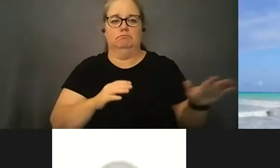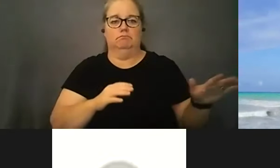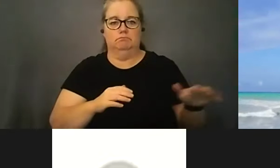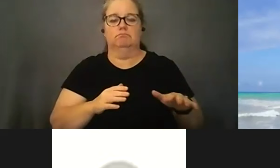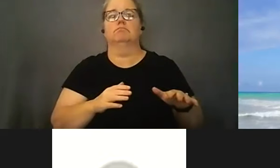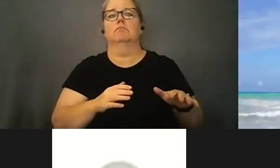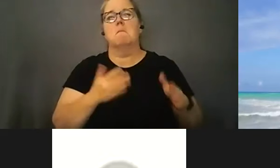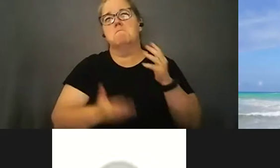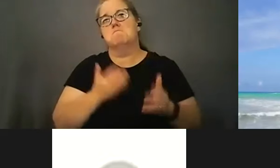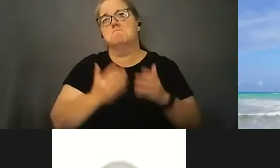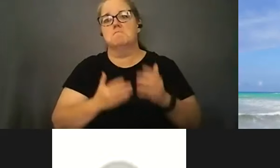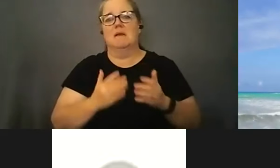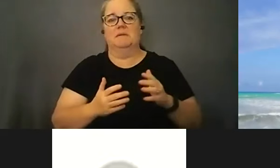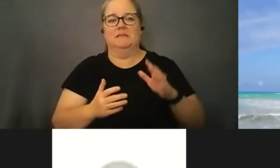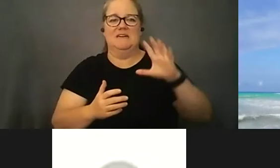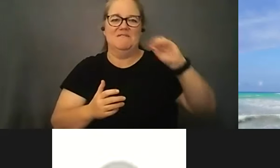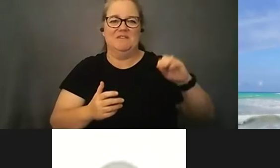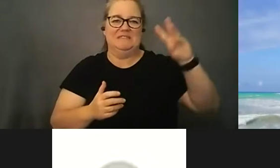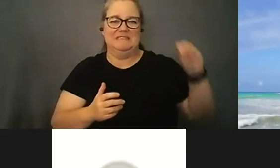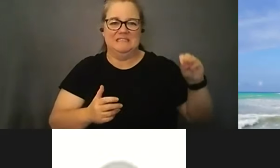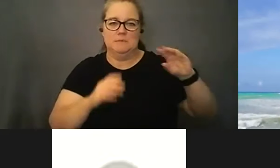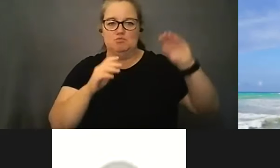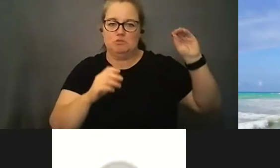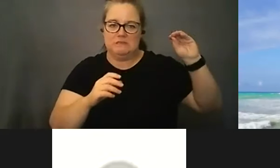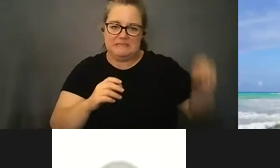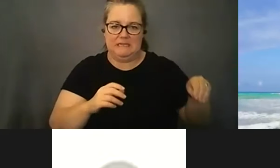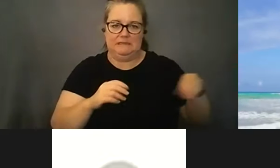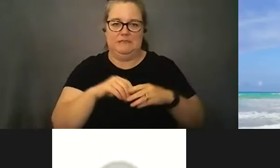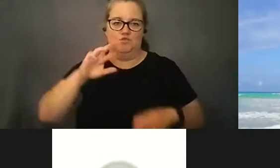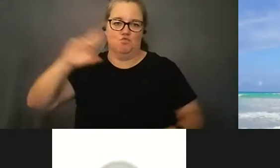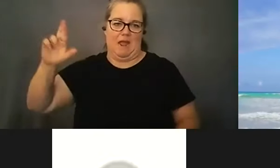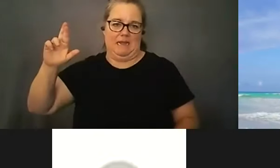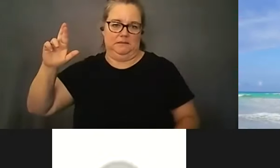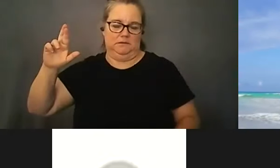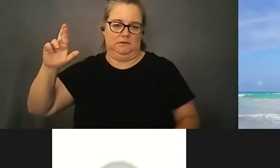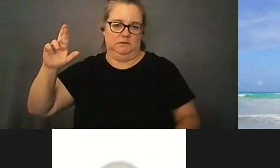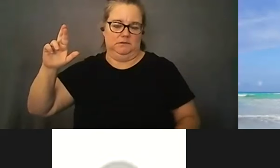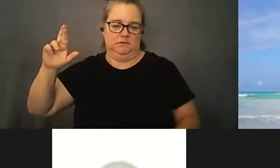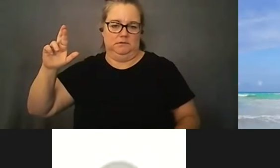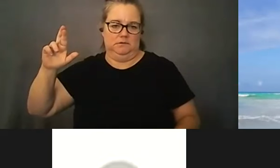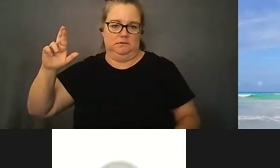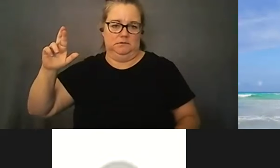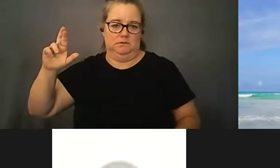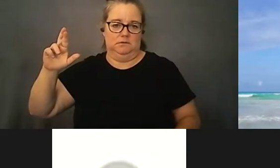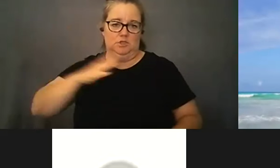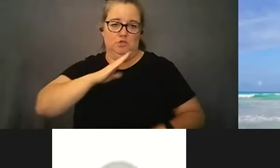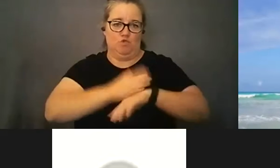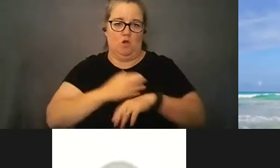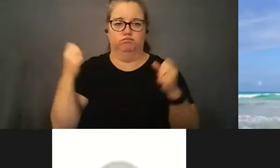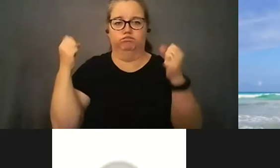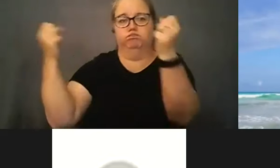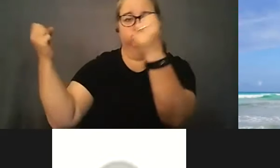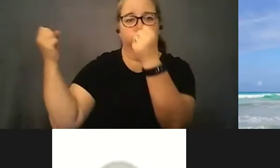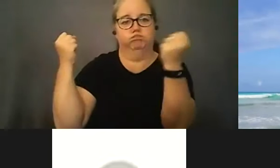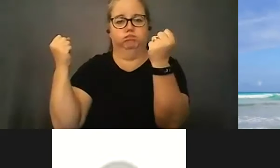maybe 50–60% deaf in their right ear. So we're trying to, she's fluent in ASL, but we're trying to